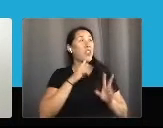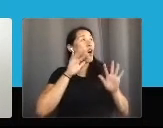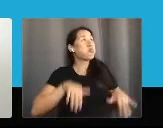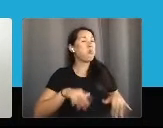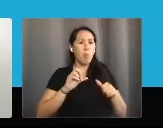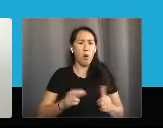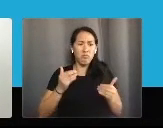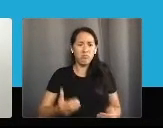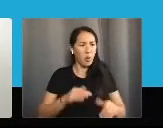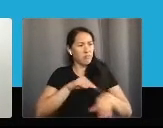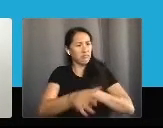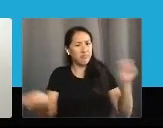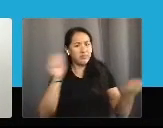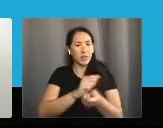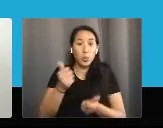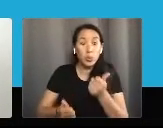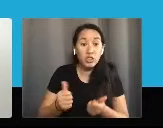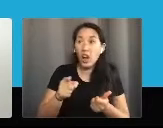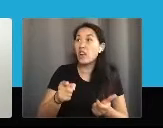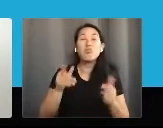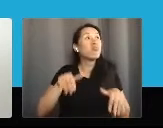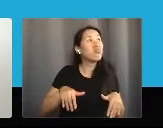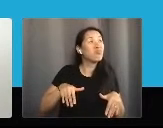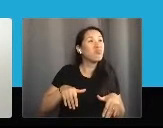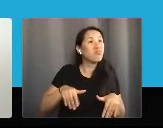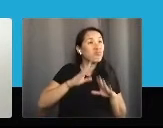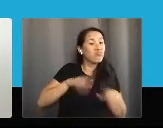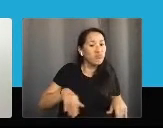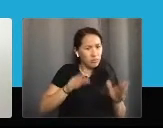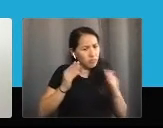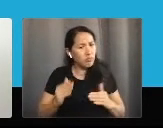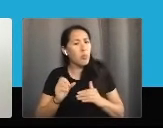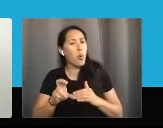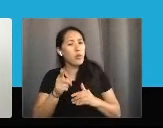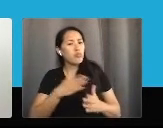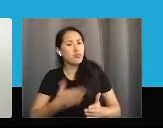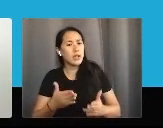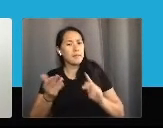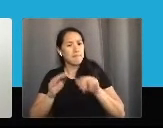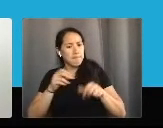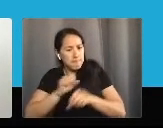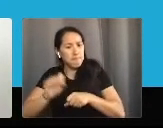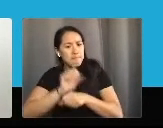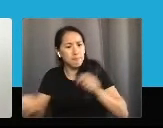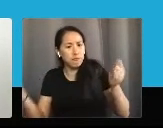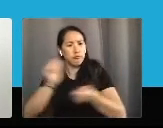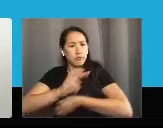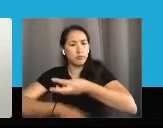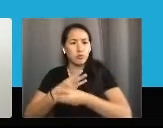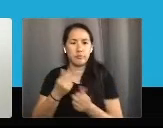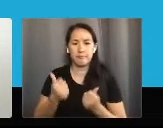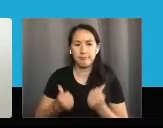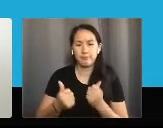want to ask you all, which is it for you? And if you're here, chances are you're working to change it or you want to change it. So how are you